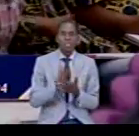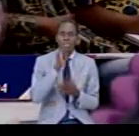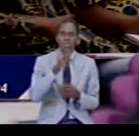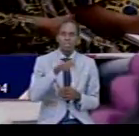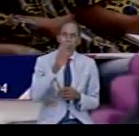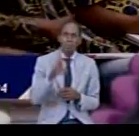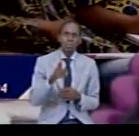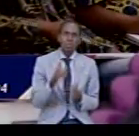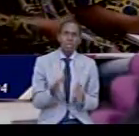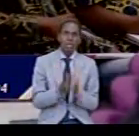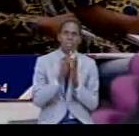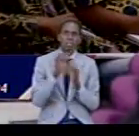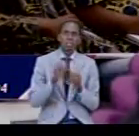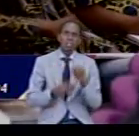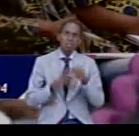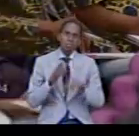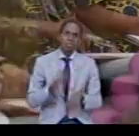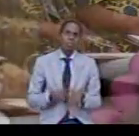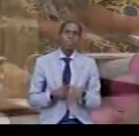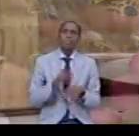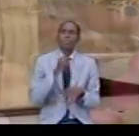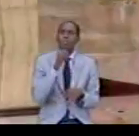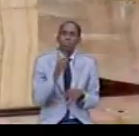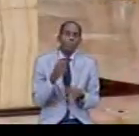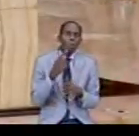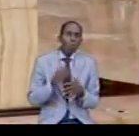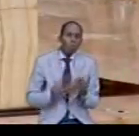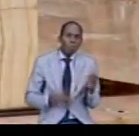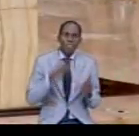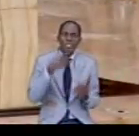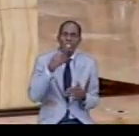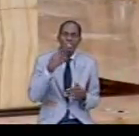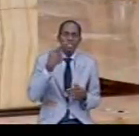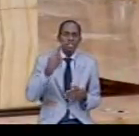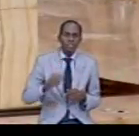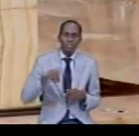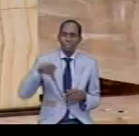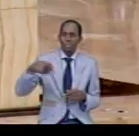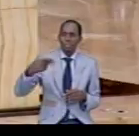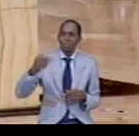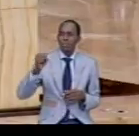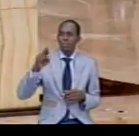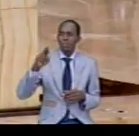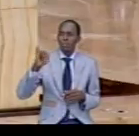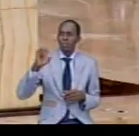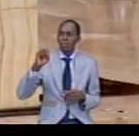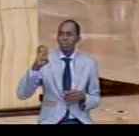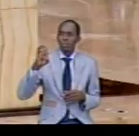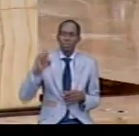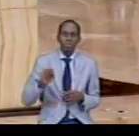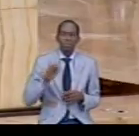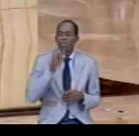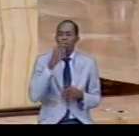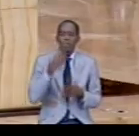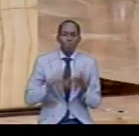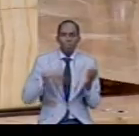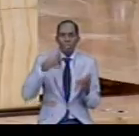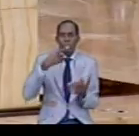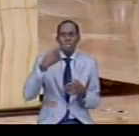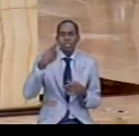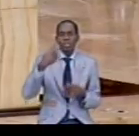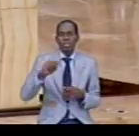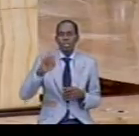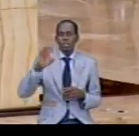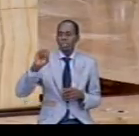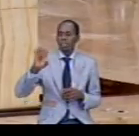ask every time not what she is the Pharisee what see is the scribes what